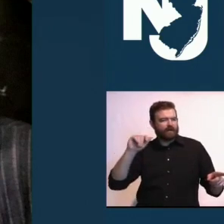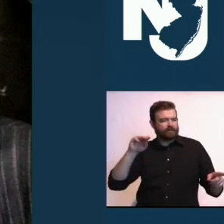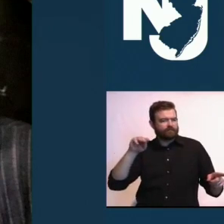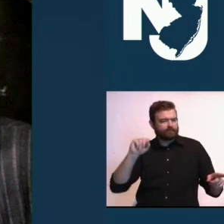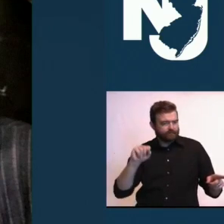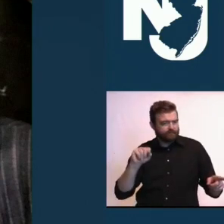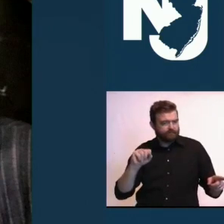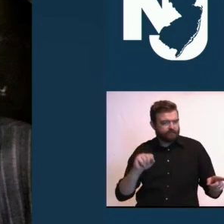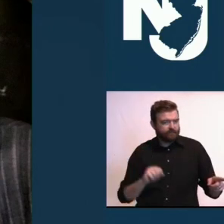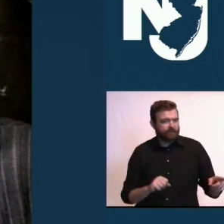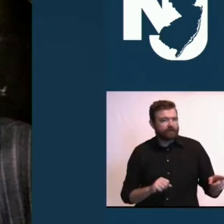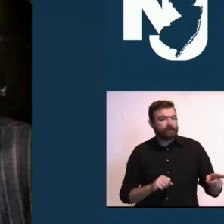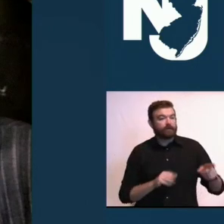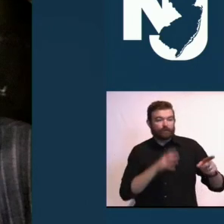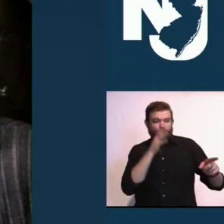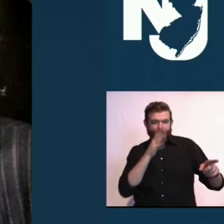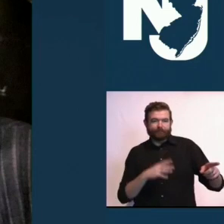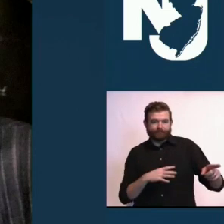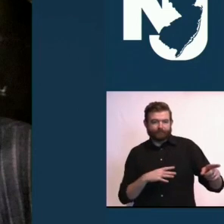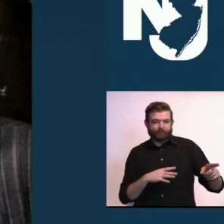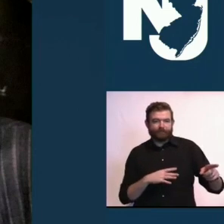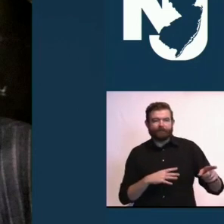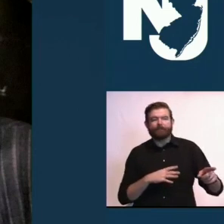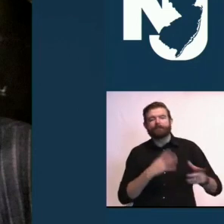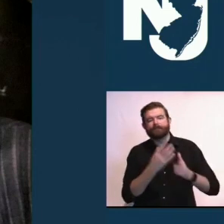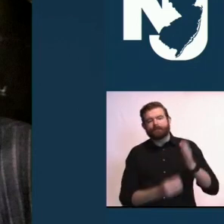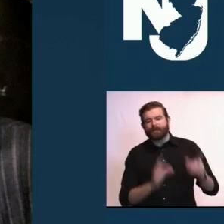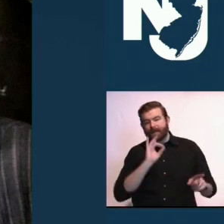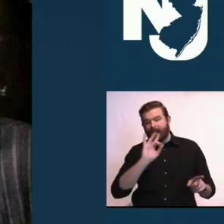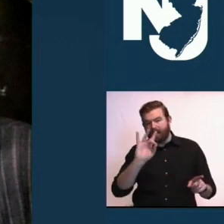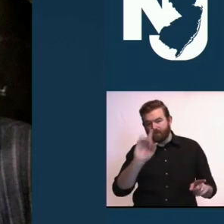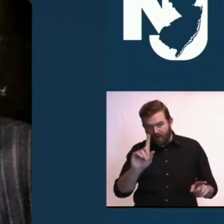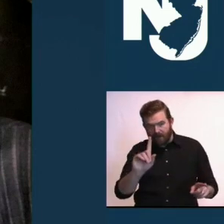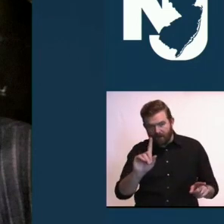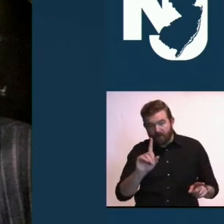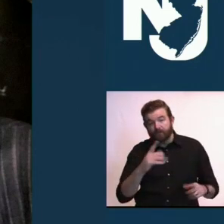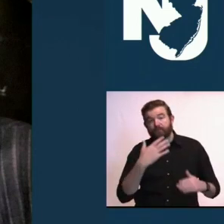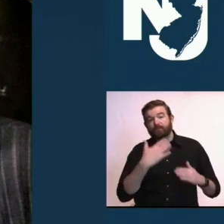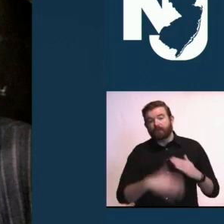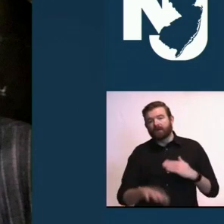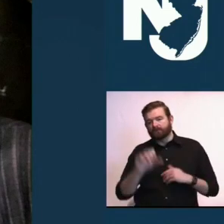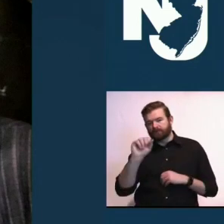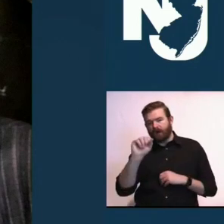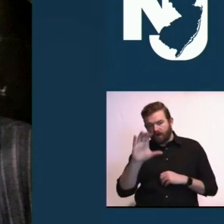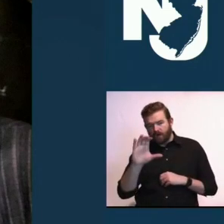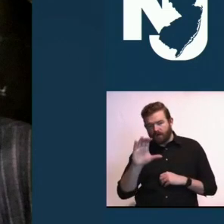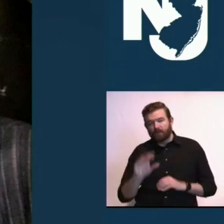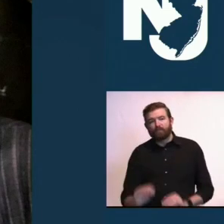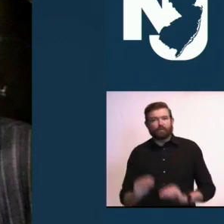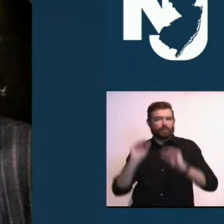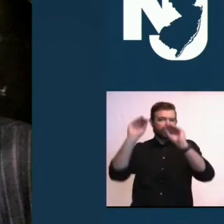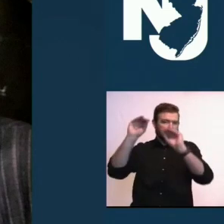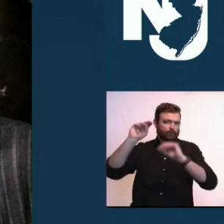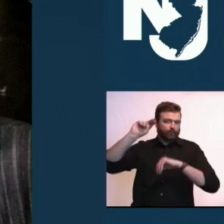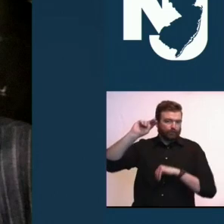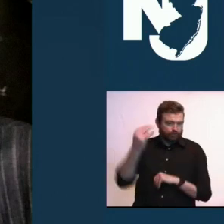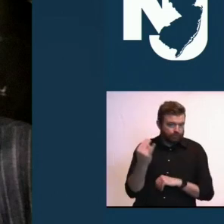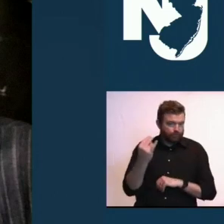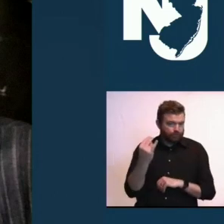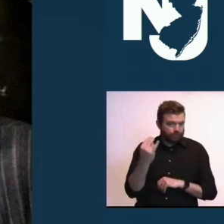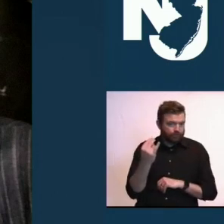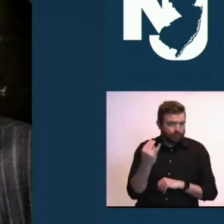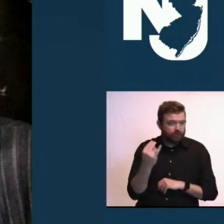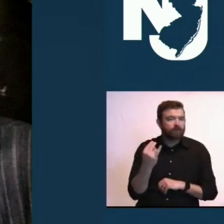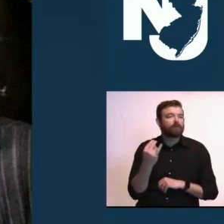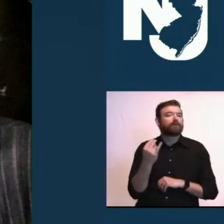man. Born and raised in Walterboro, South Carolina, Willie Mae came north and made a 33-year career in public